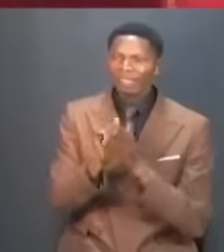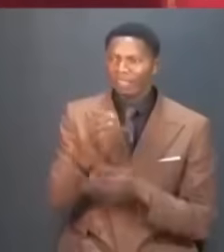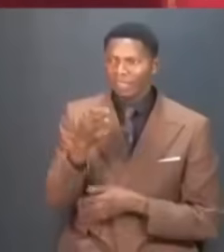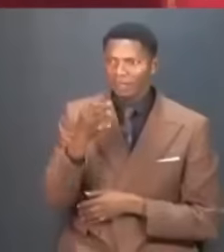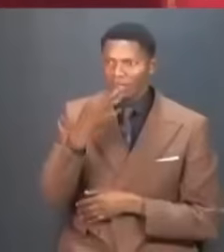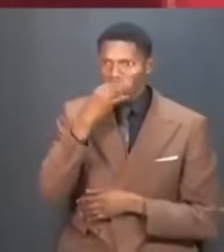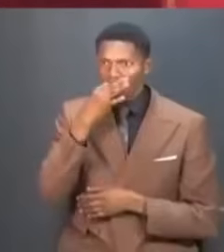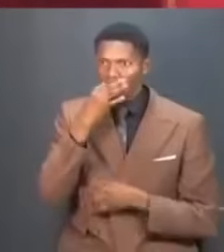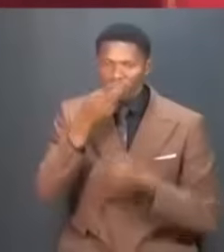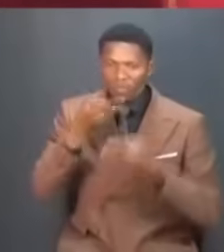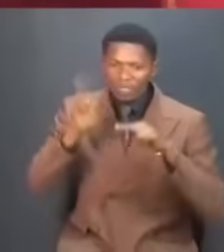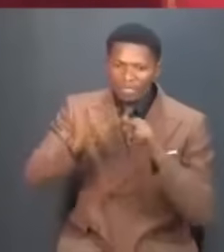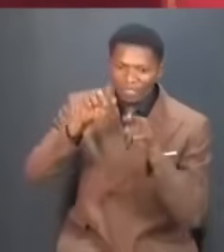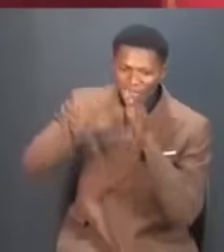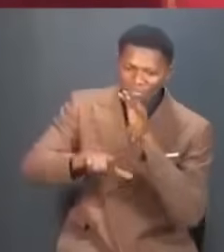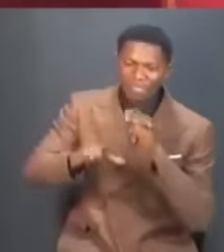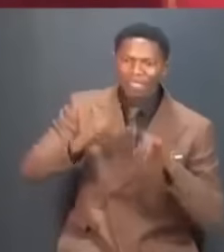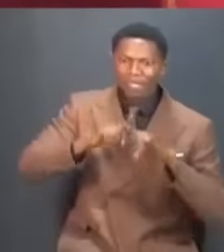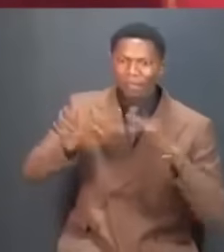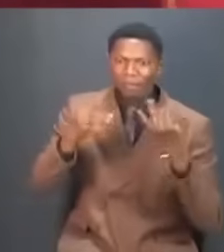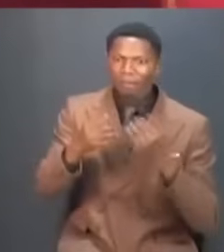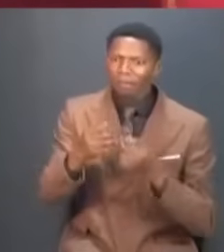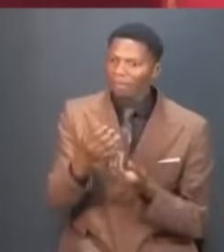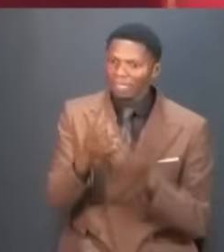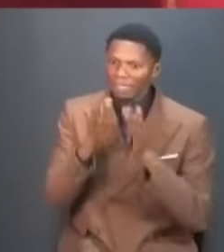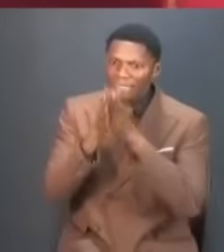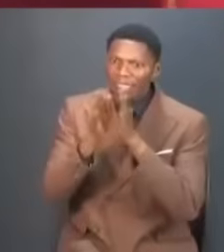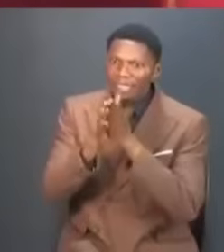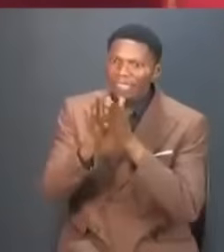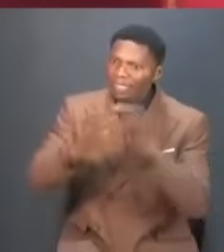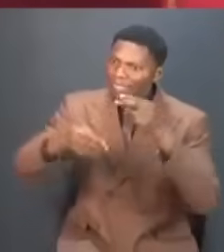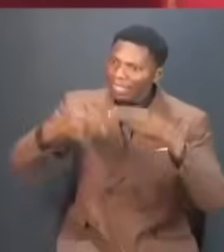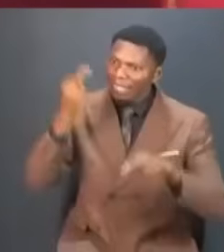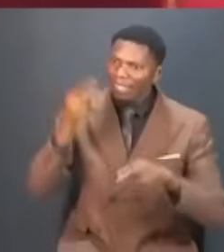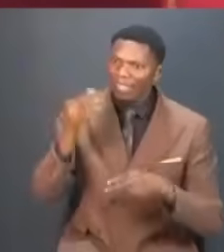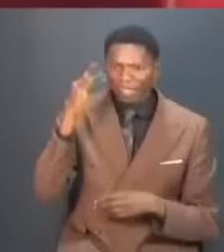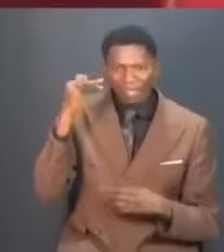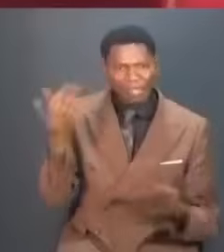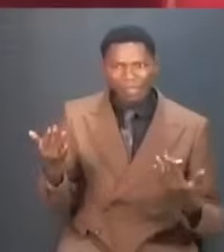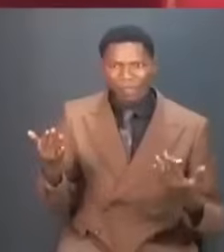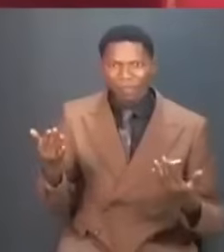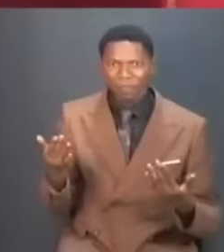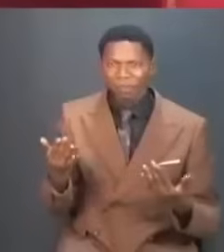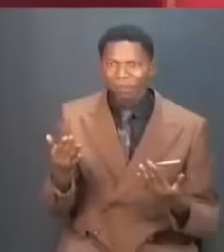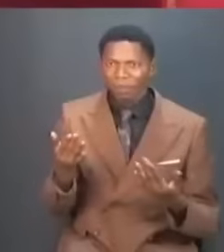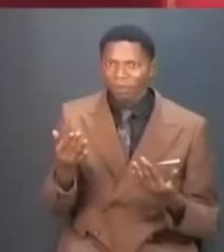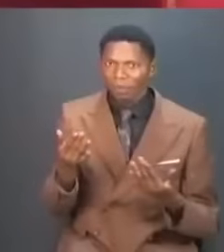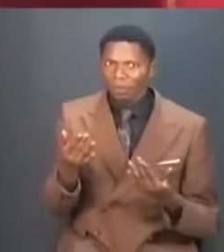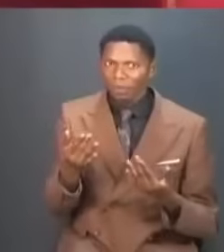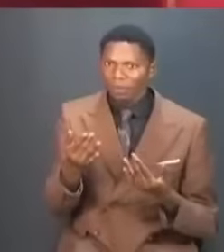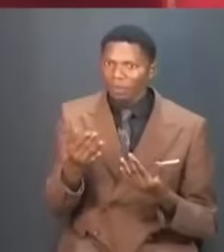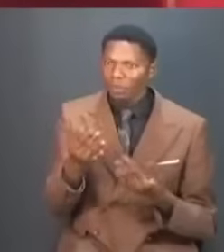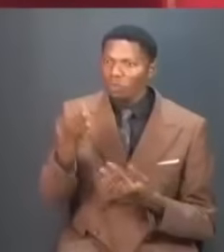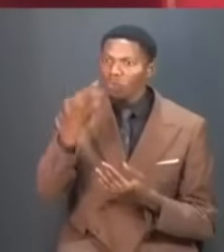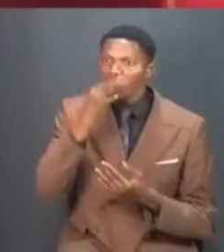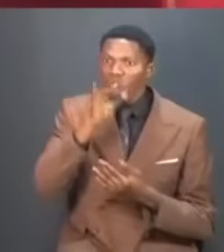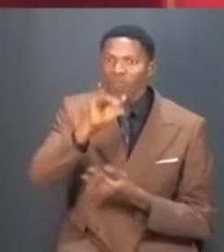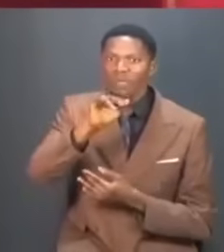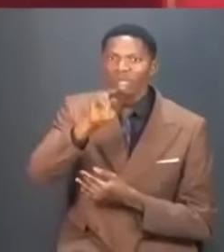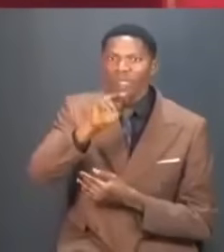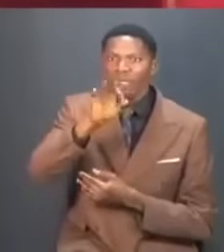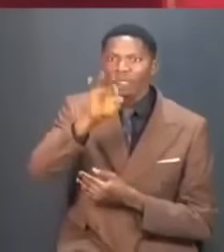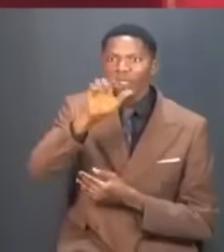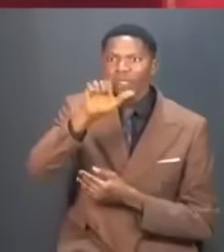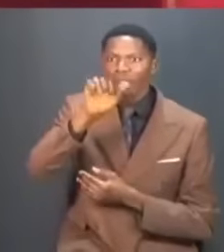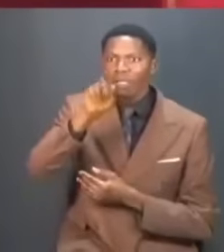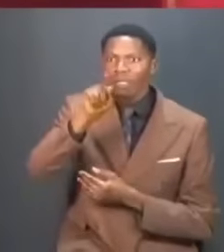still prices are high. How can that be possible? What is the meaning of food inflation then? When